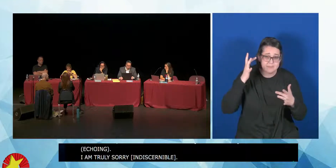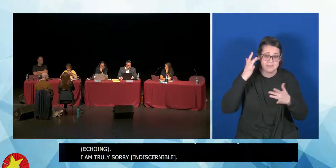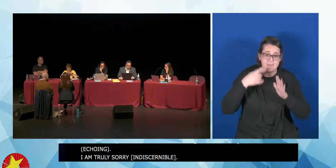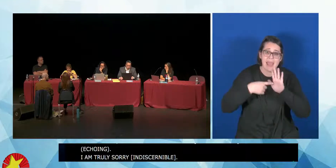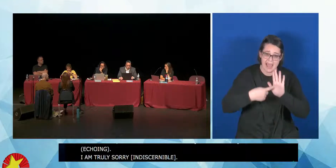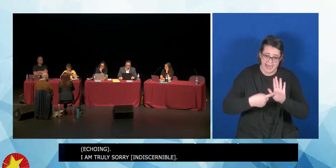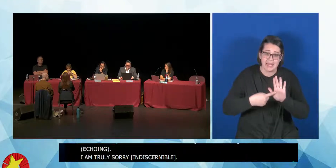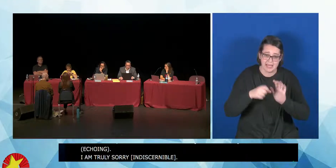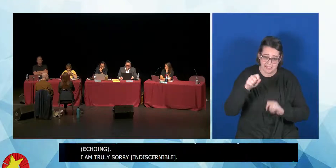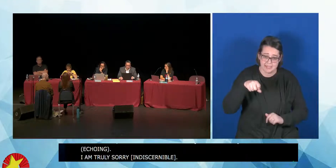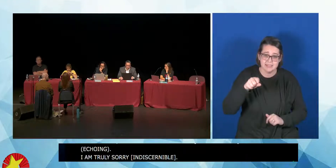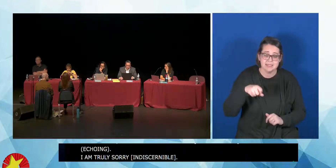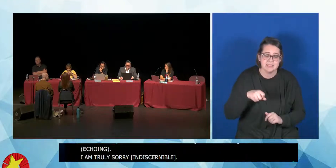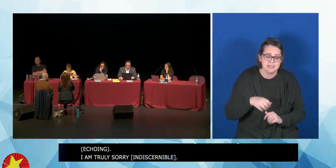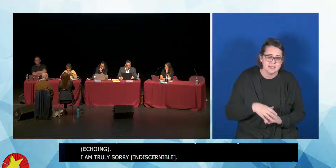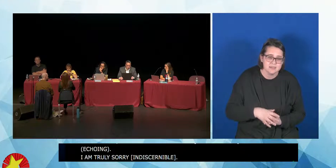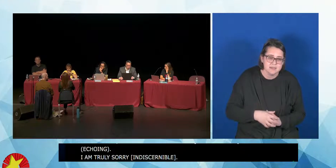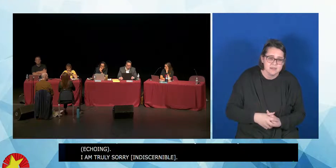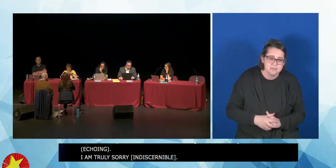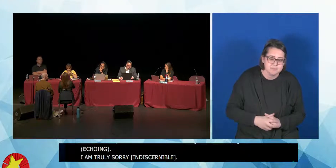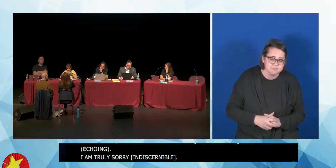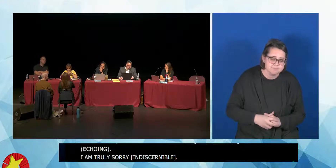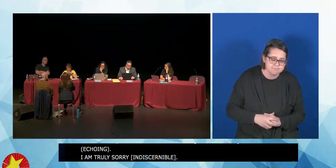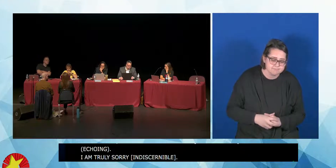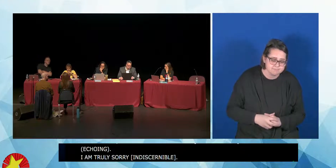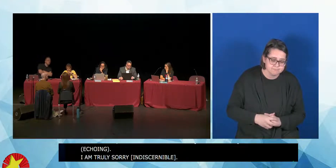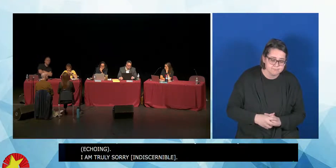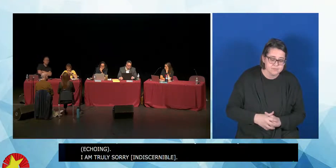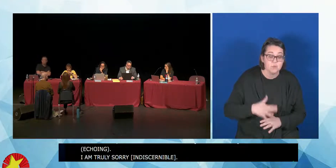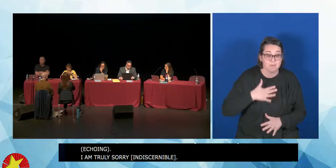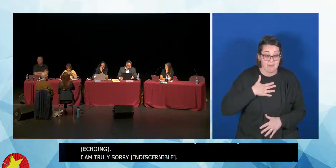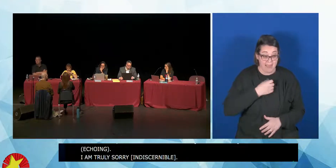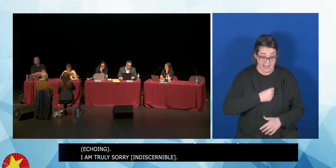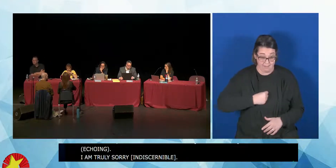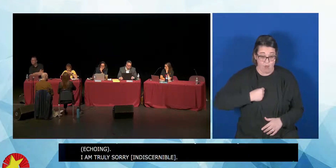quarantine at home. So my apologies